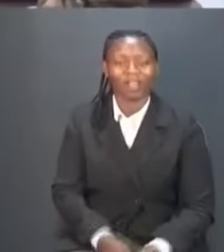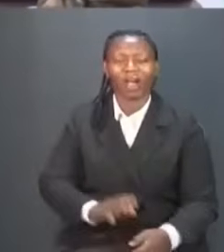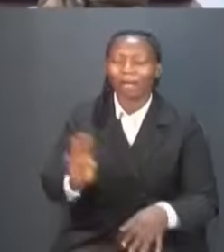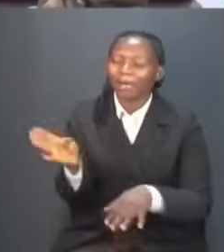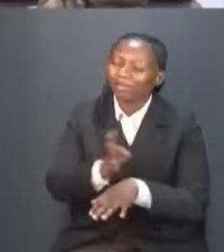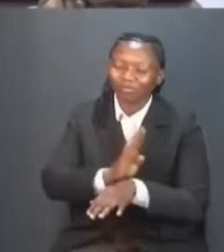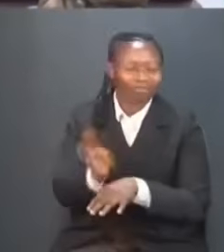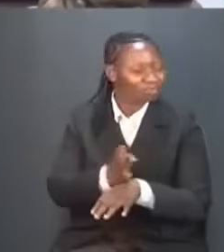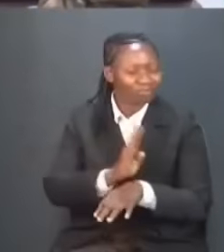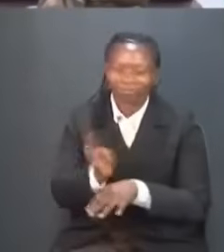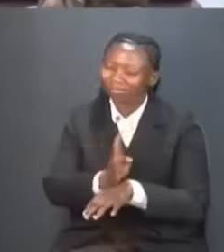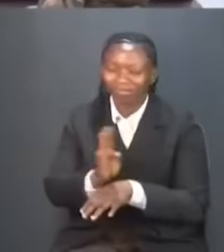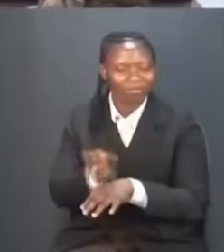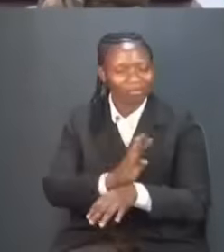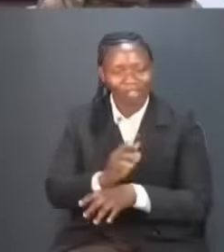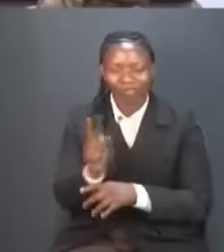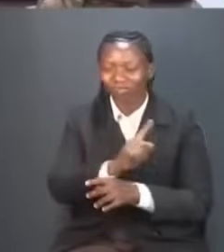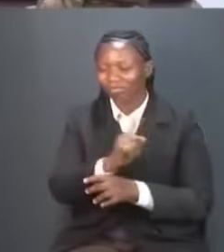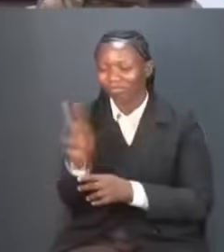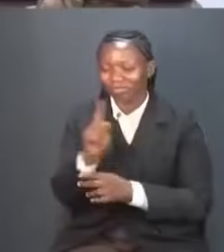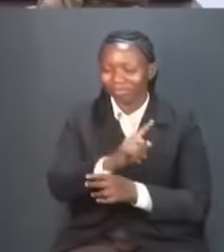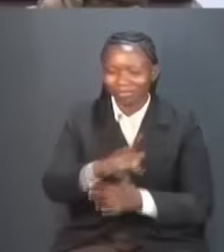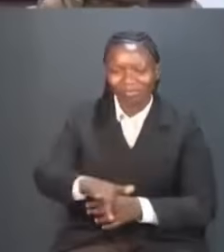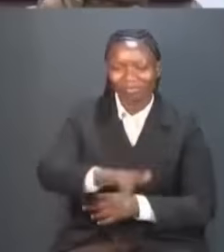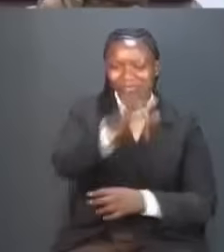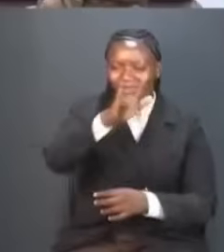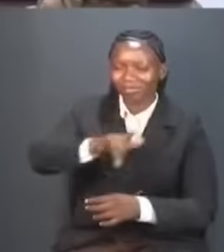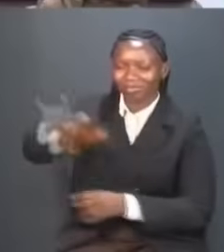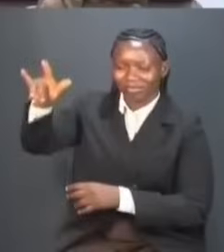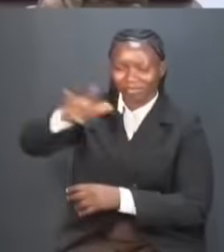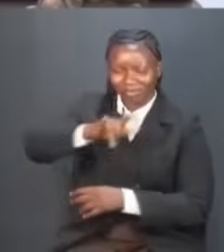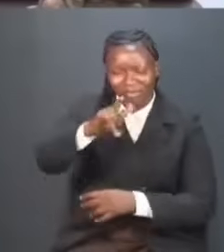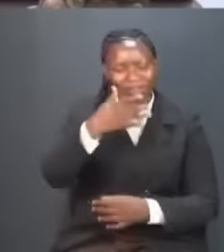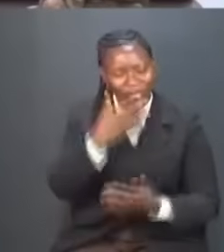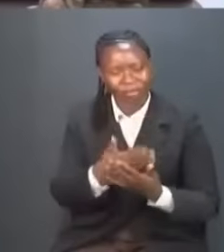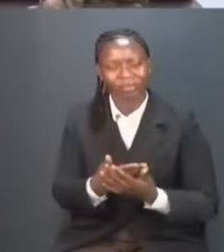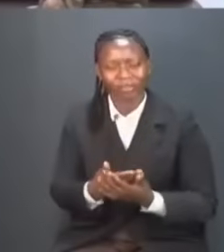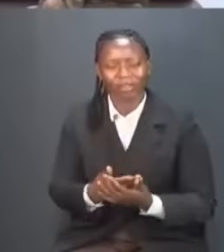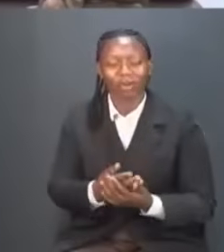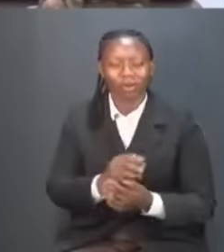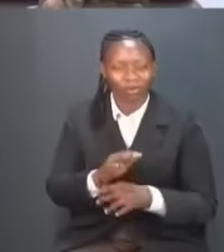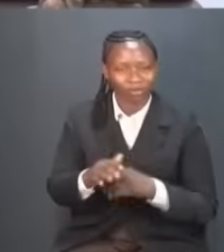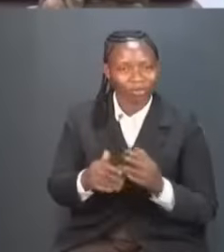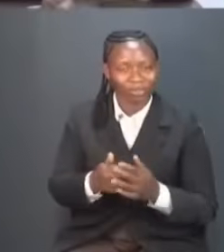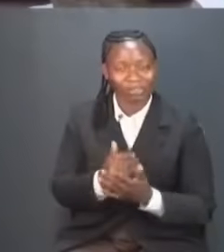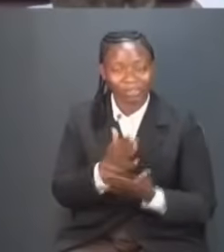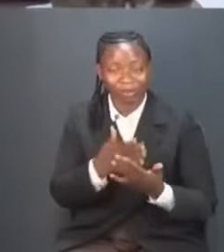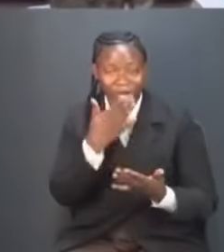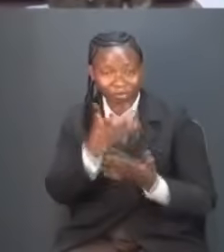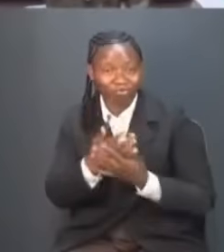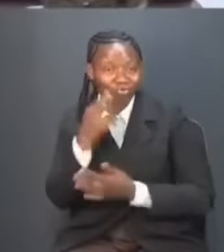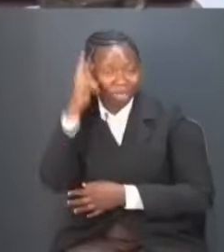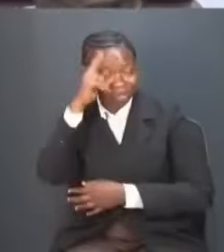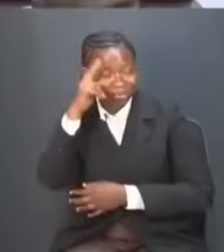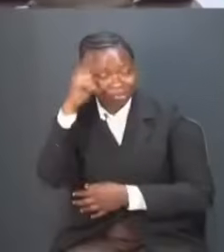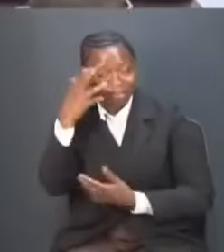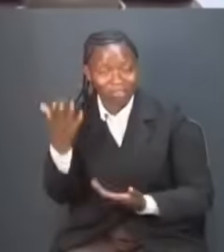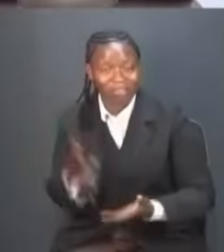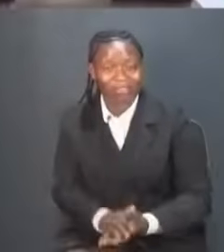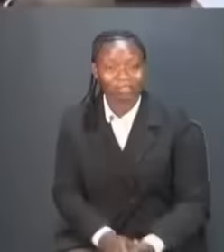busy, moving around the country, and I commend him for obvious reasons. Yes.